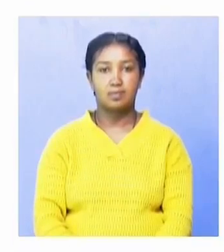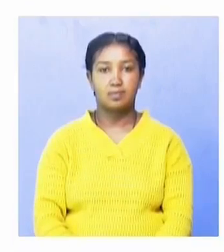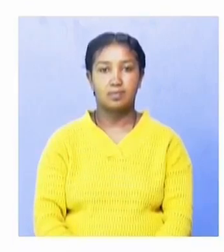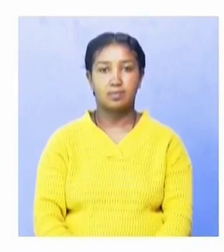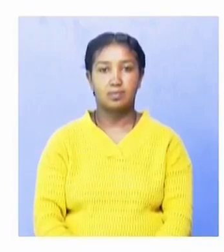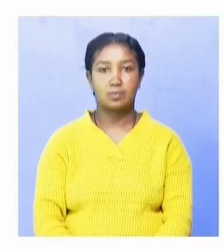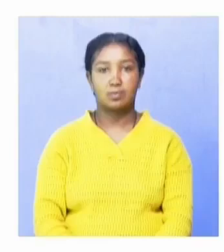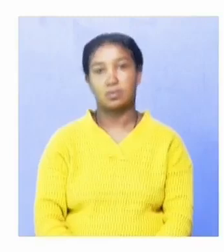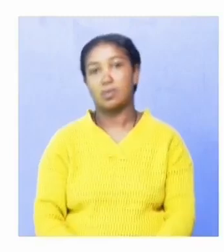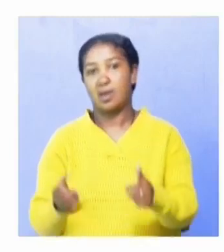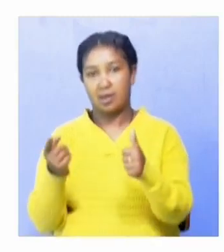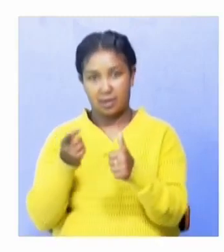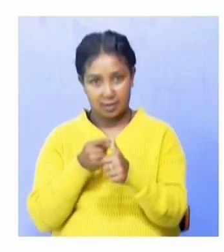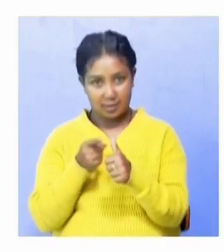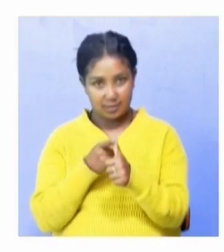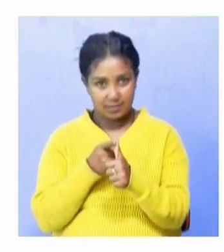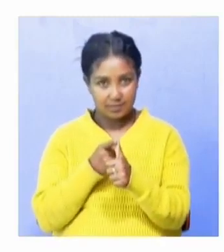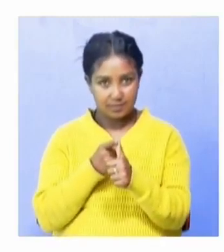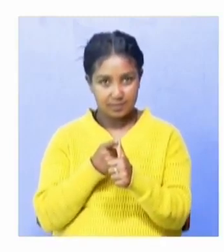one,